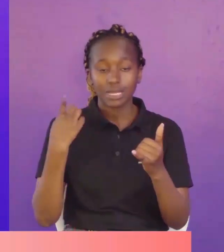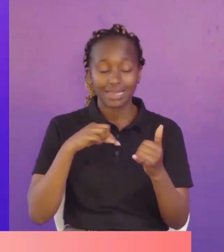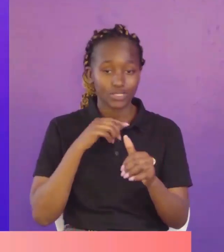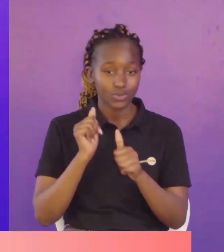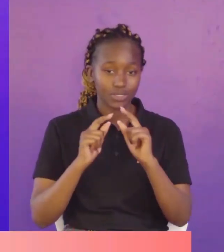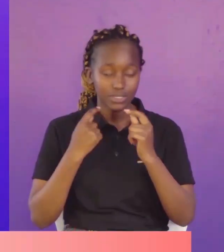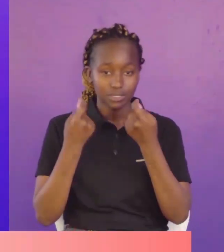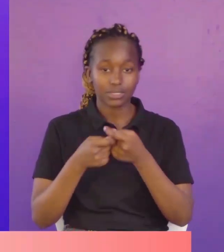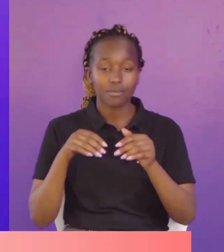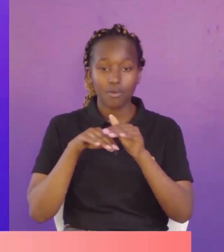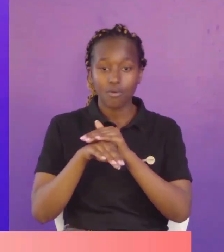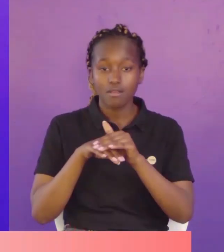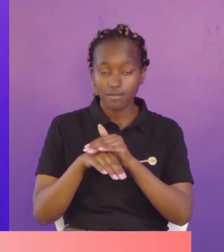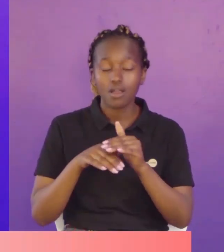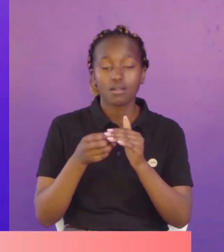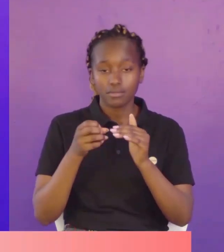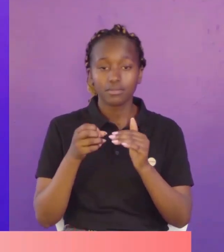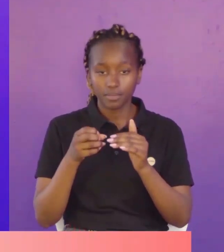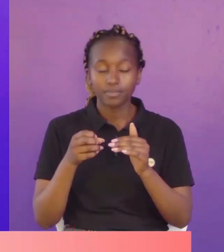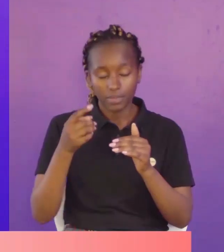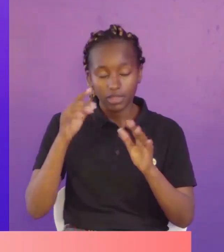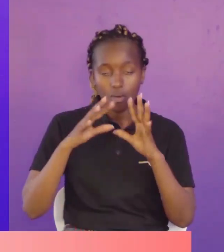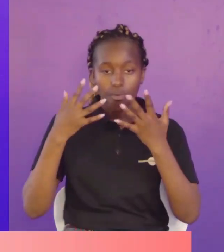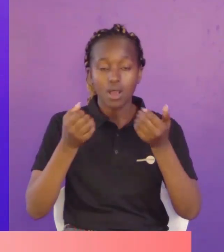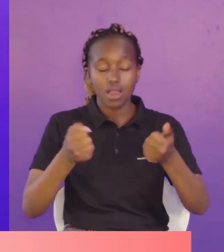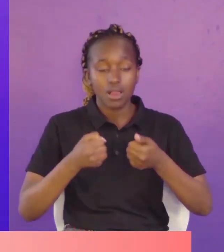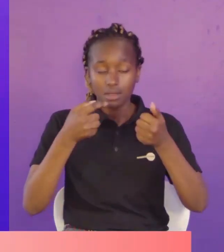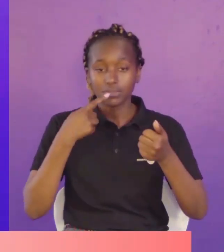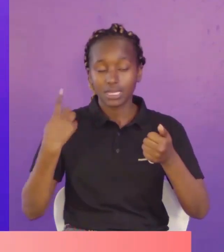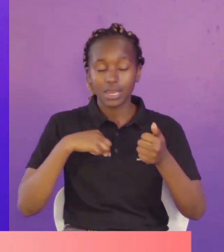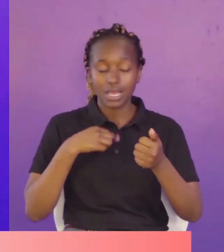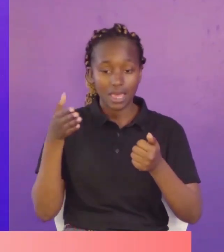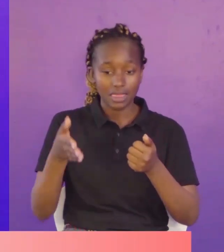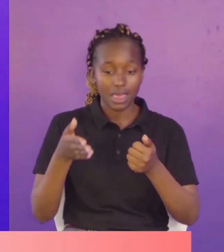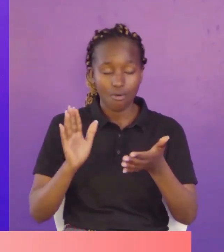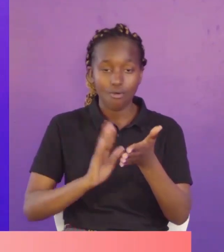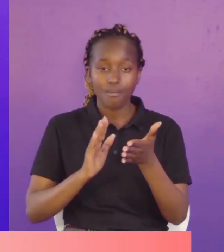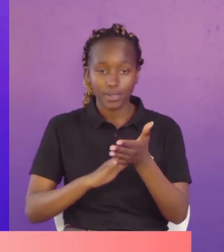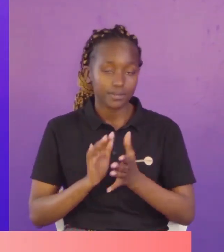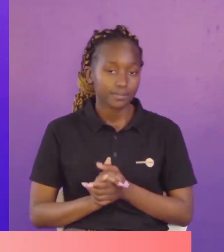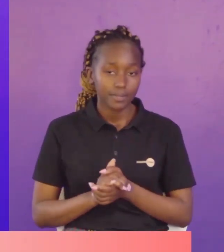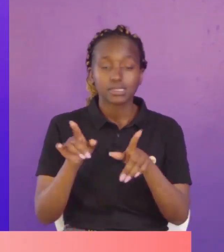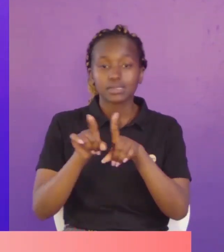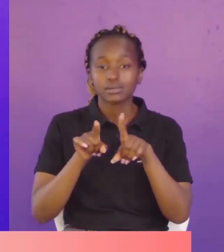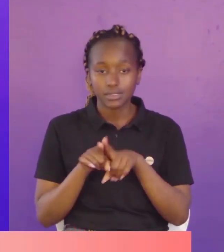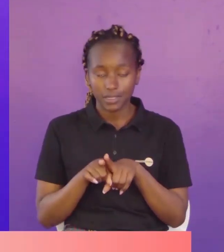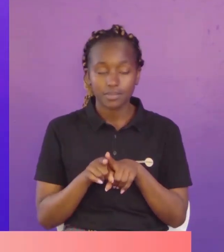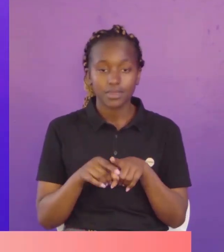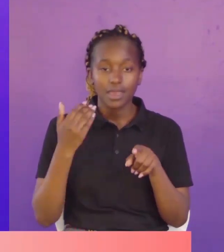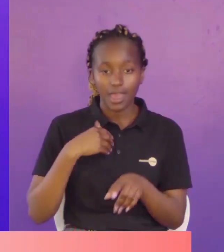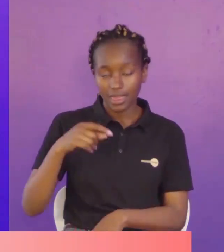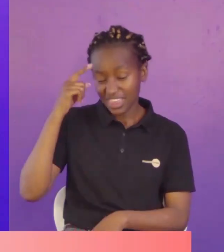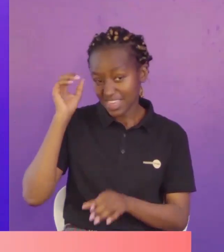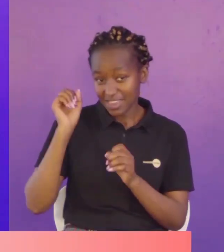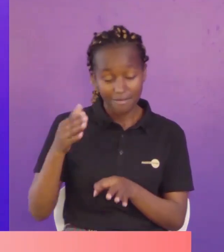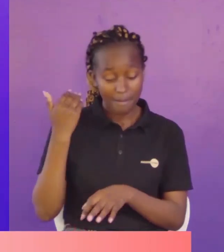going to qualify for the World Cup next year? And I think, if I'm